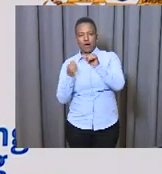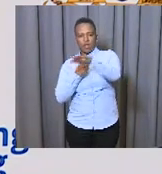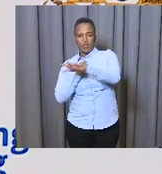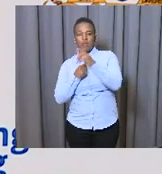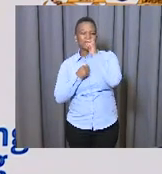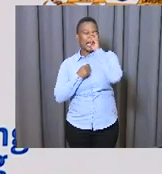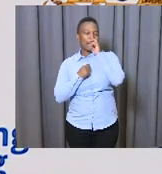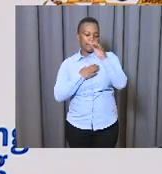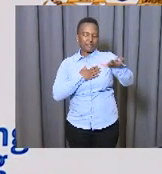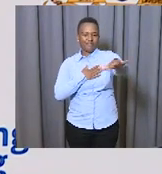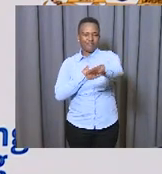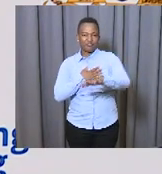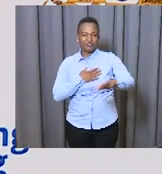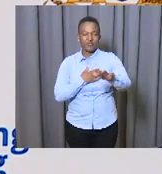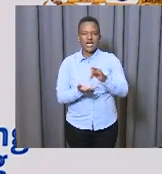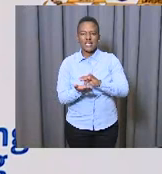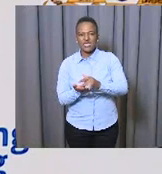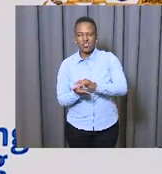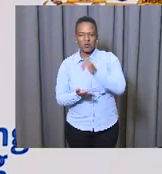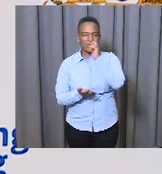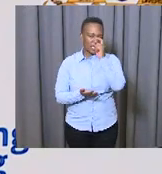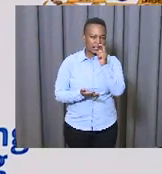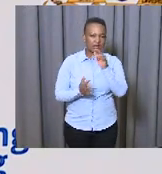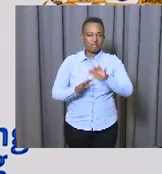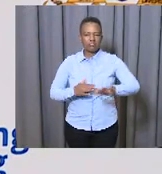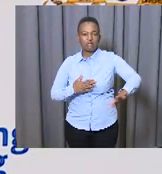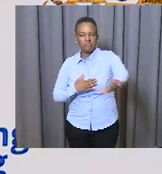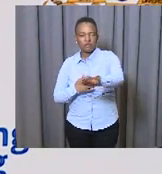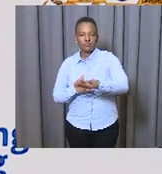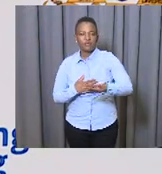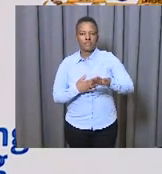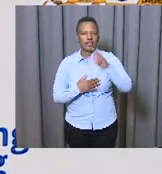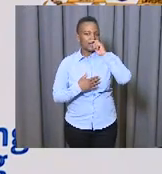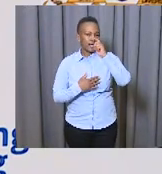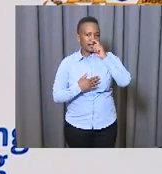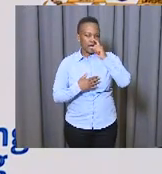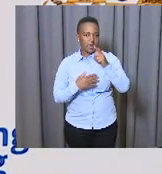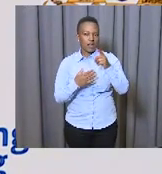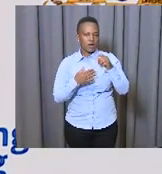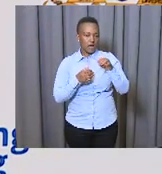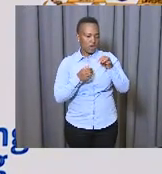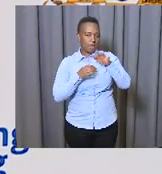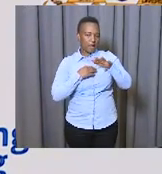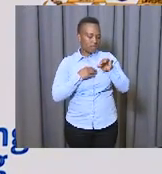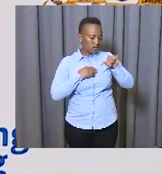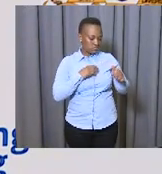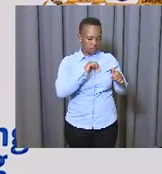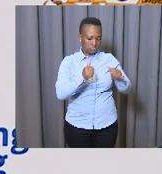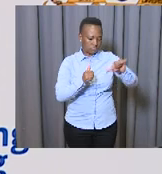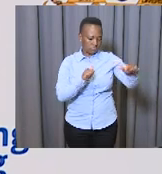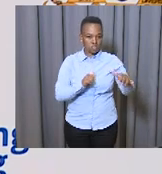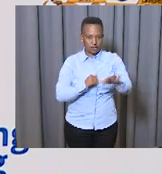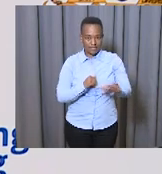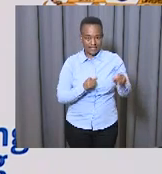suburbs. The hub of those suburbs is Sandton. There's neighboring areas around Sandton, and